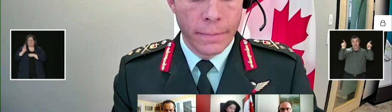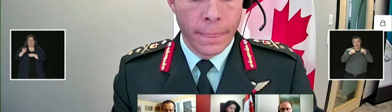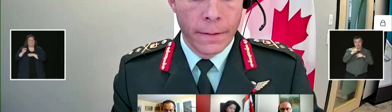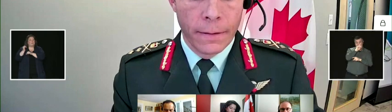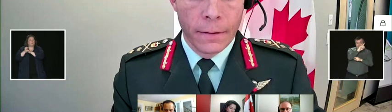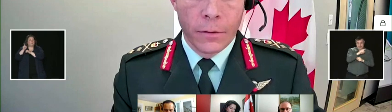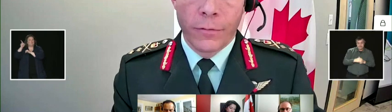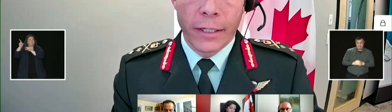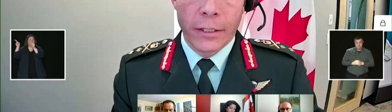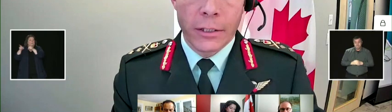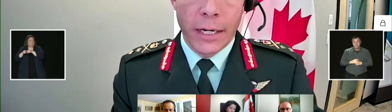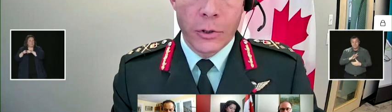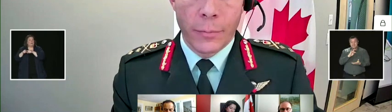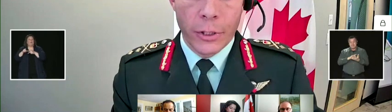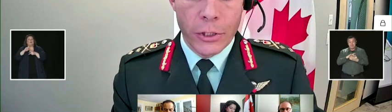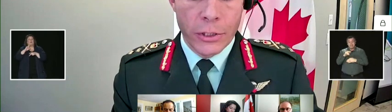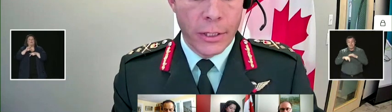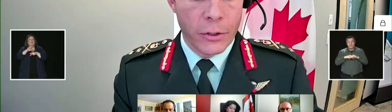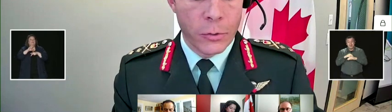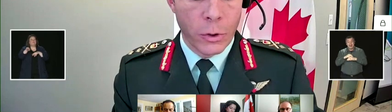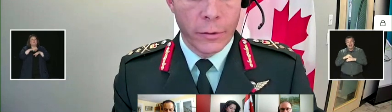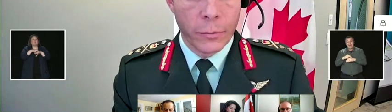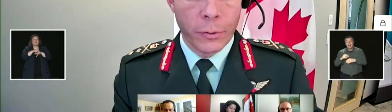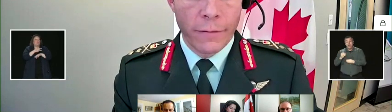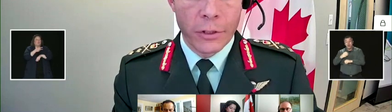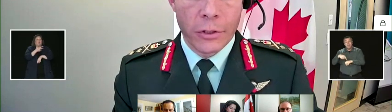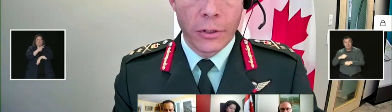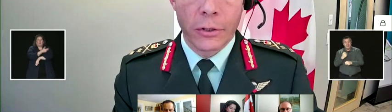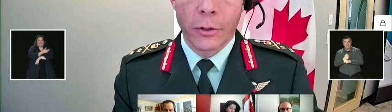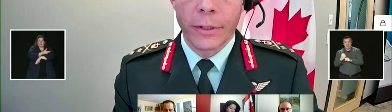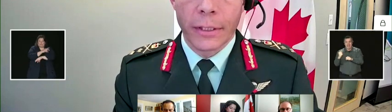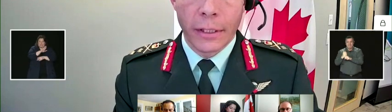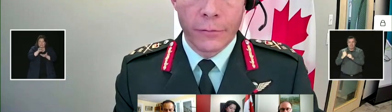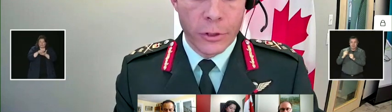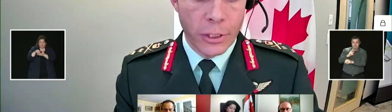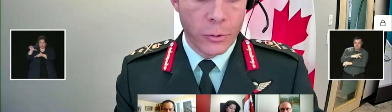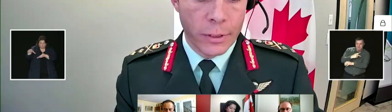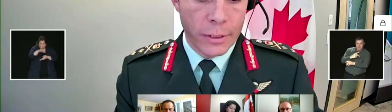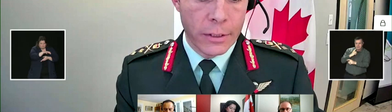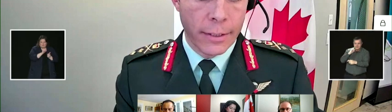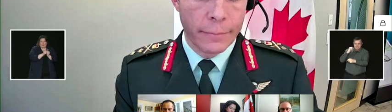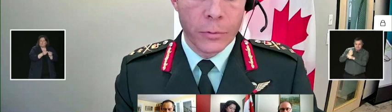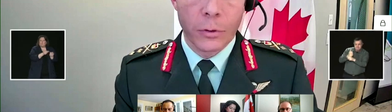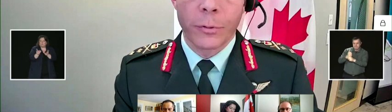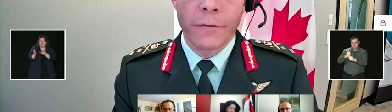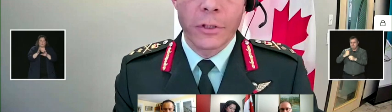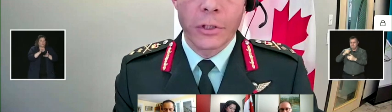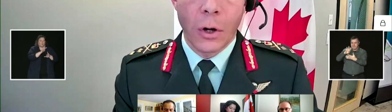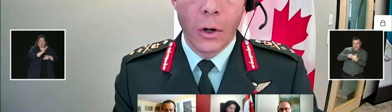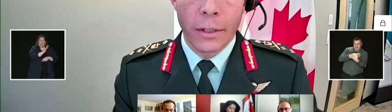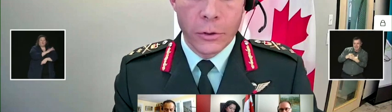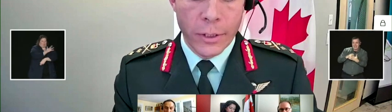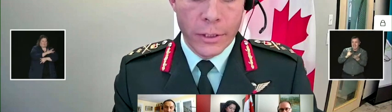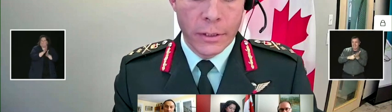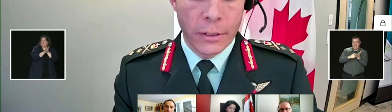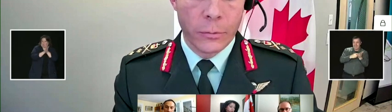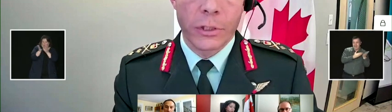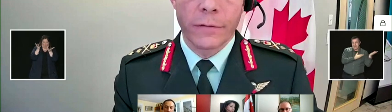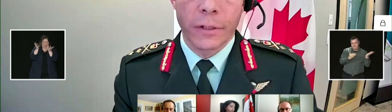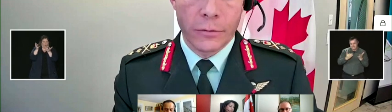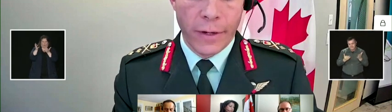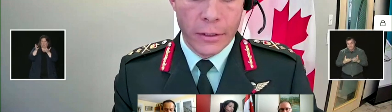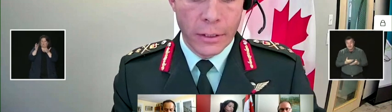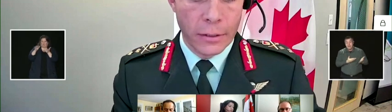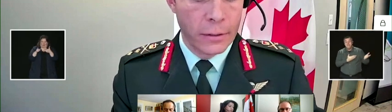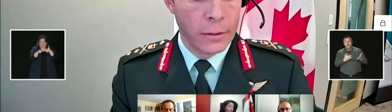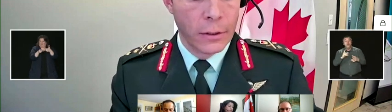India. The Vaccine National Operations Center is working with provinces to determine a delivery schedule at this time. So the provinces are all interested in